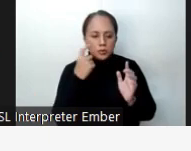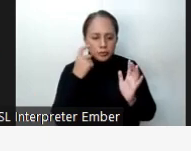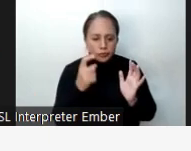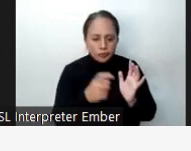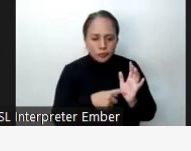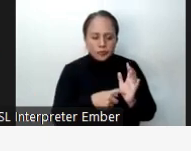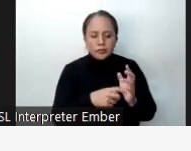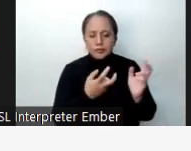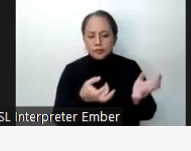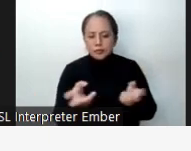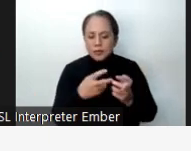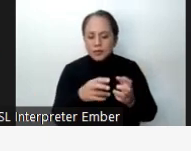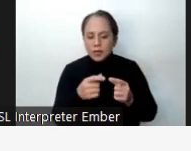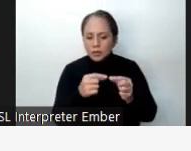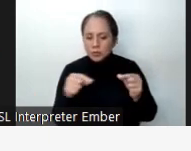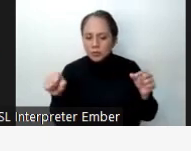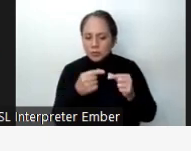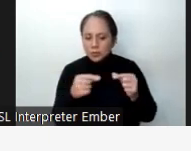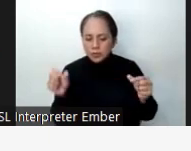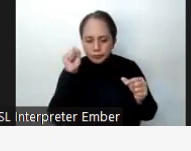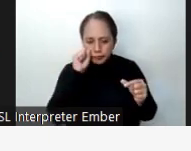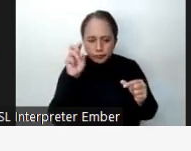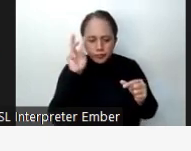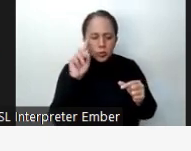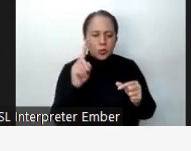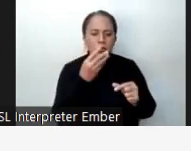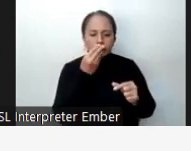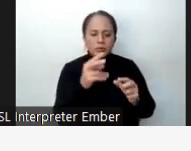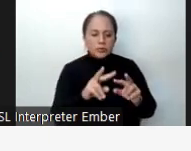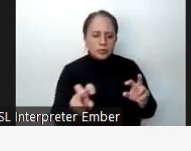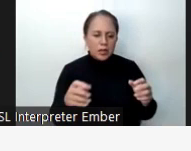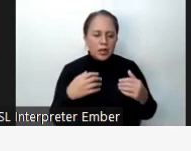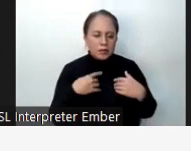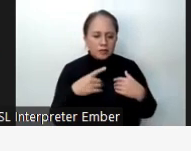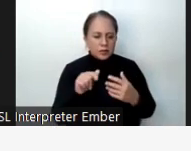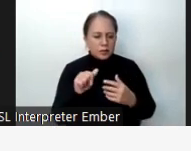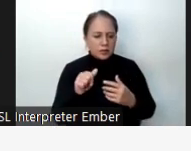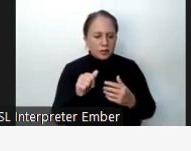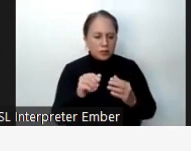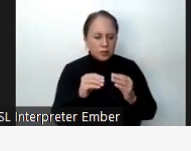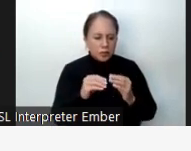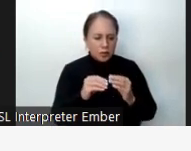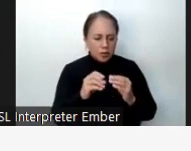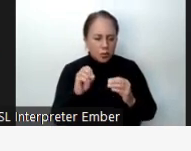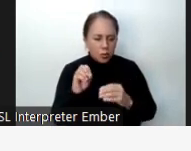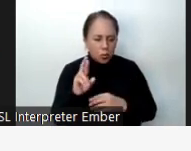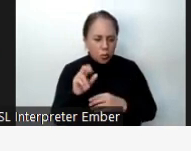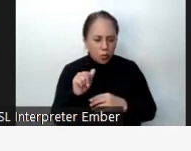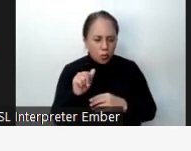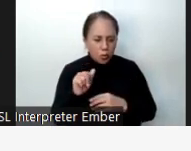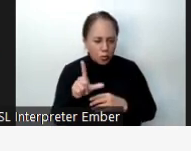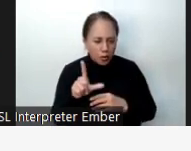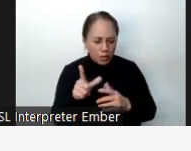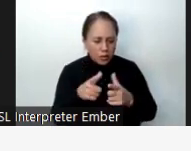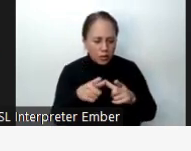recognition, decoding, and grammar awareness. Only a few studies had data on the more oral language